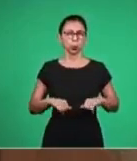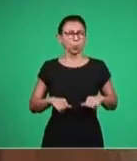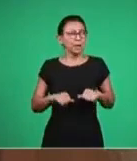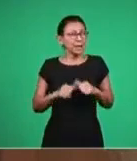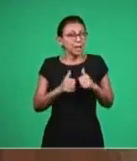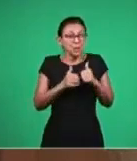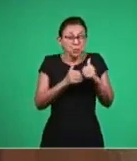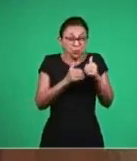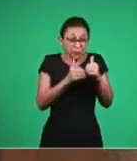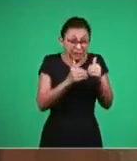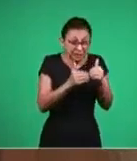the time called of